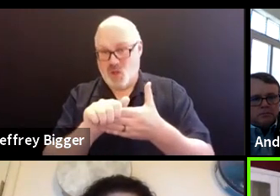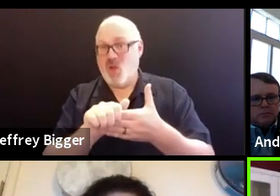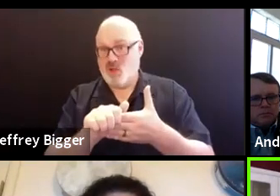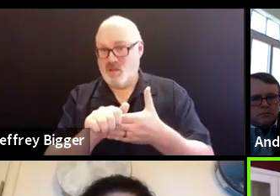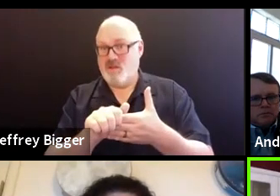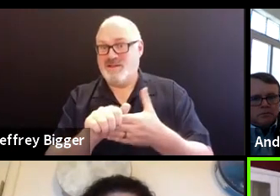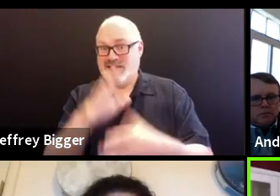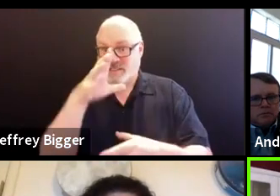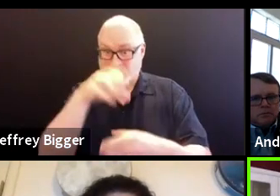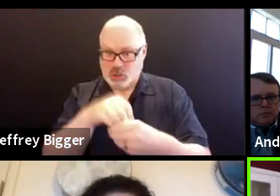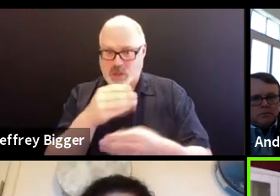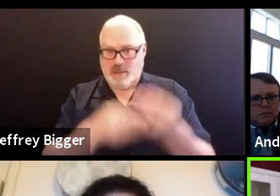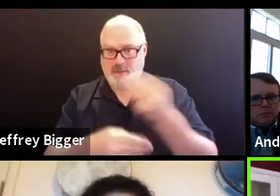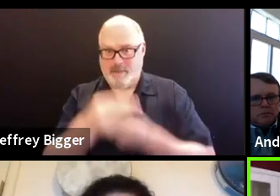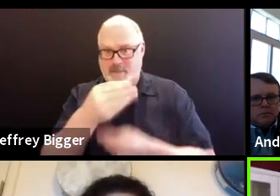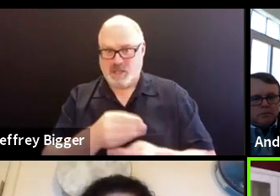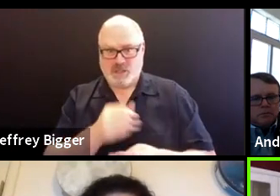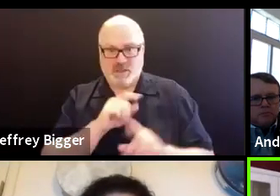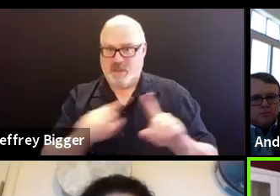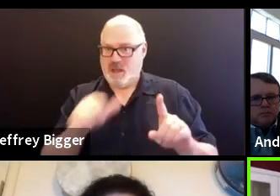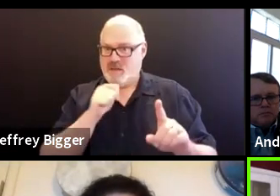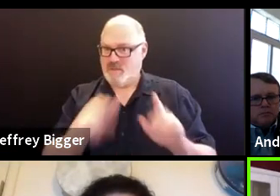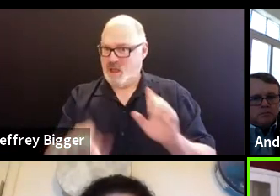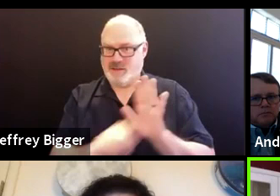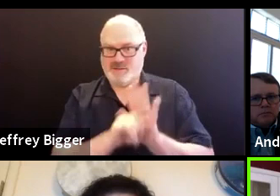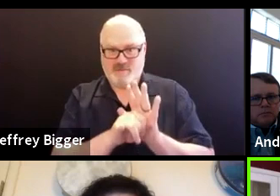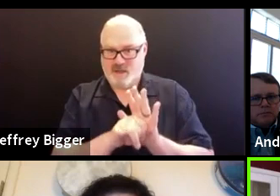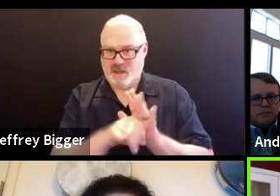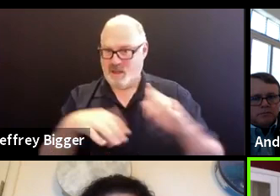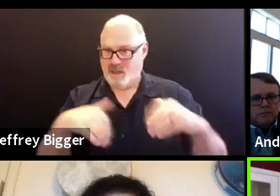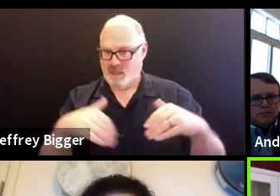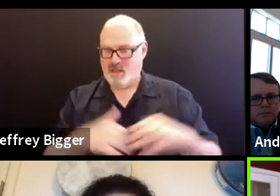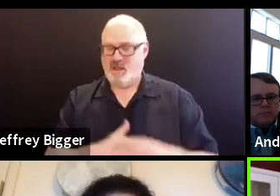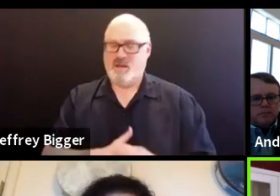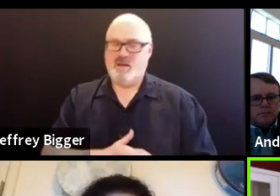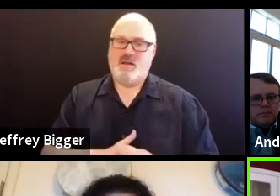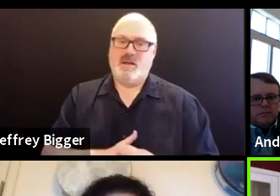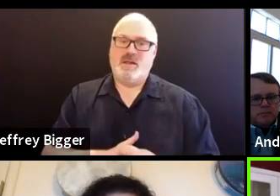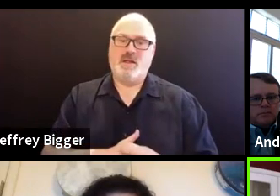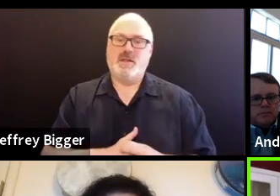that's built into the budget, but for which the reductions have not yet been identified.